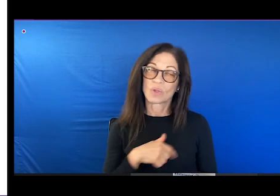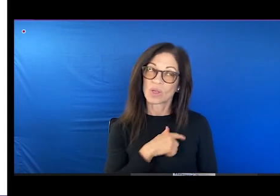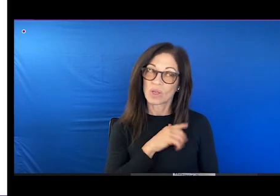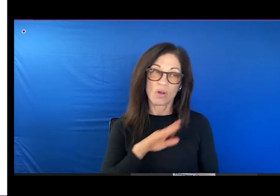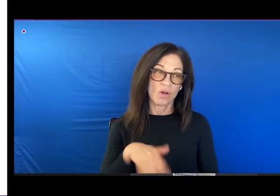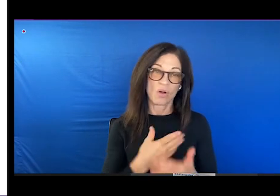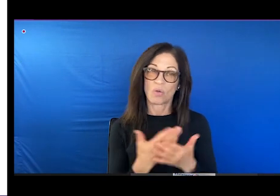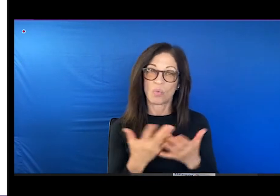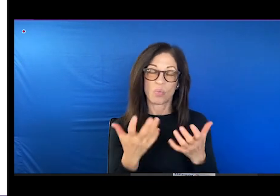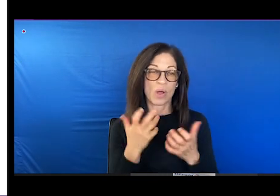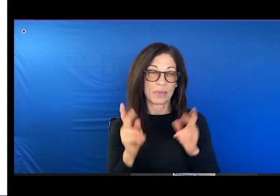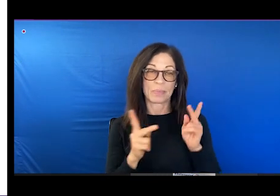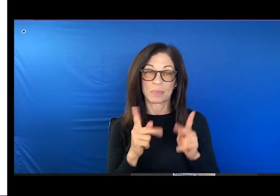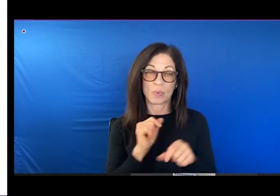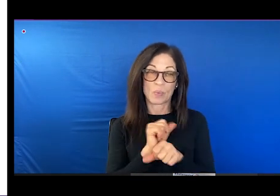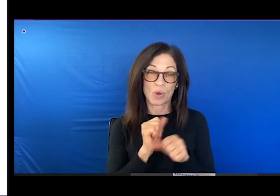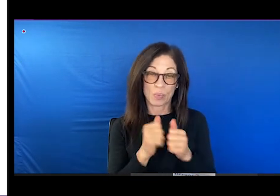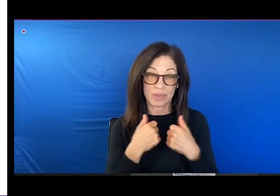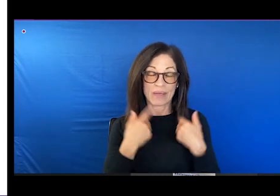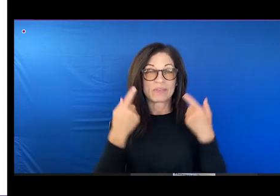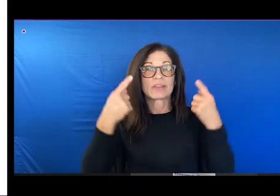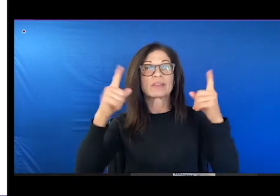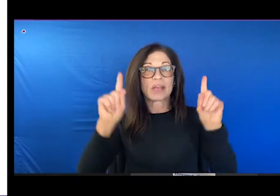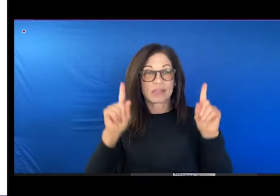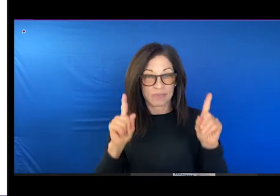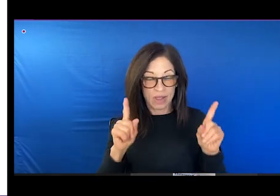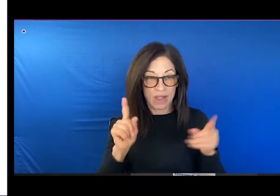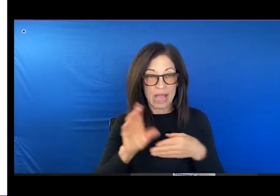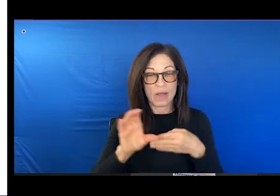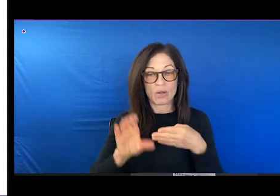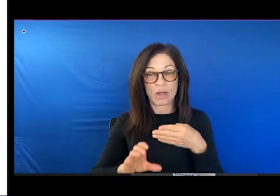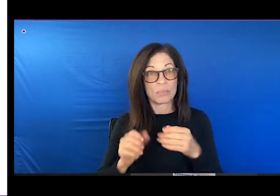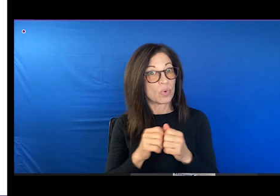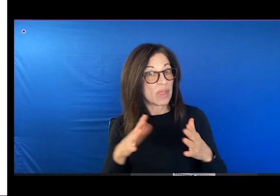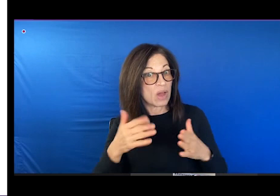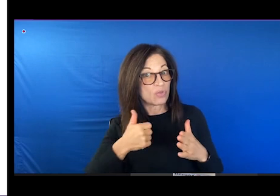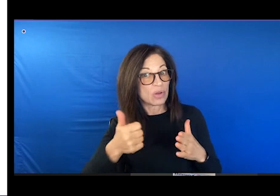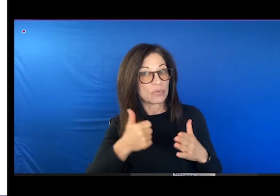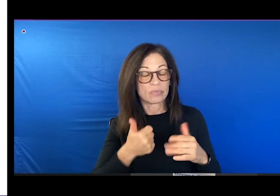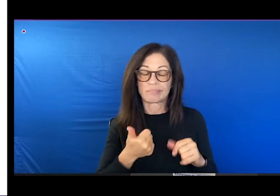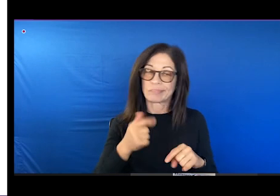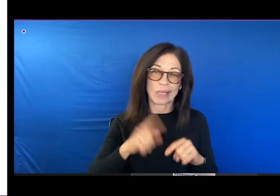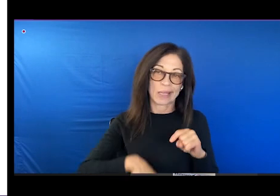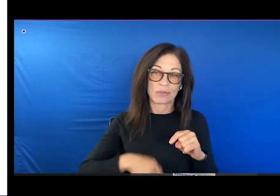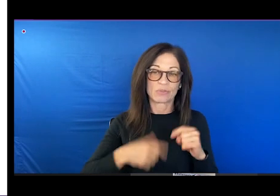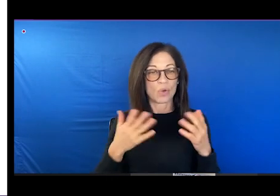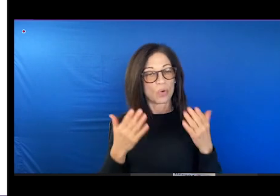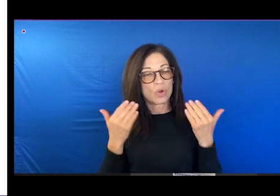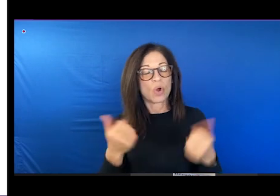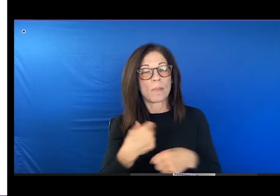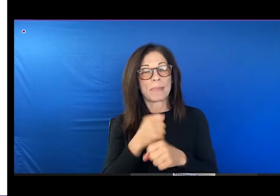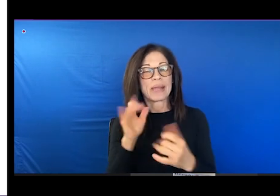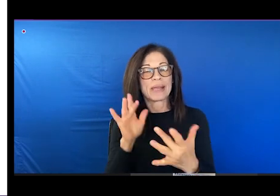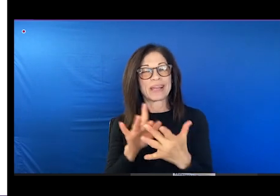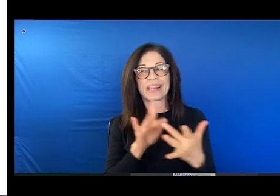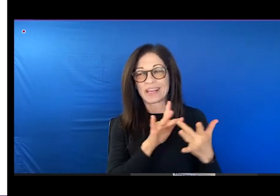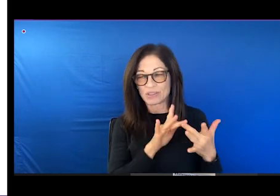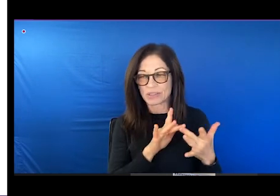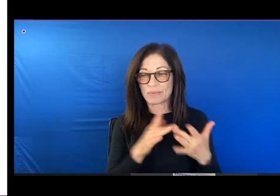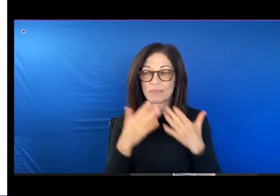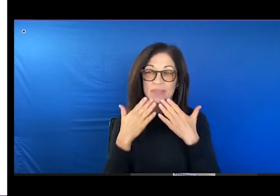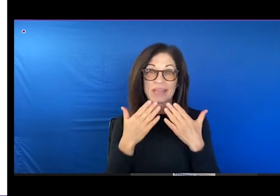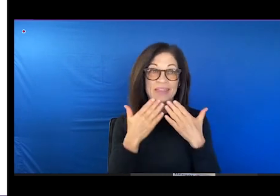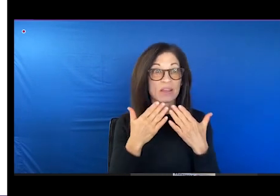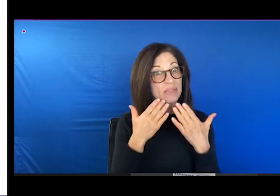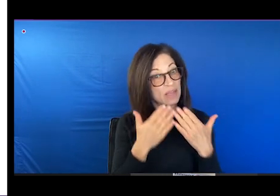We all want the individuals with whom we work to have successful outcomes, and without transportation, they can't. So go make